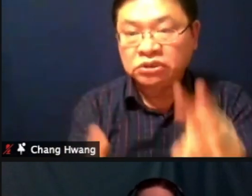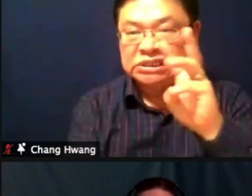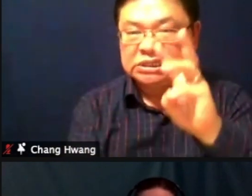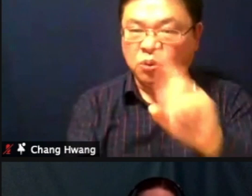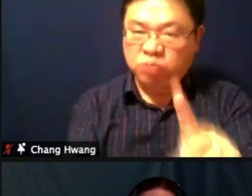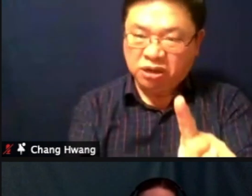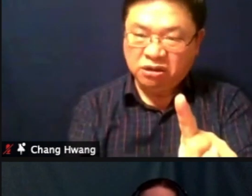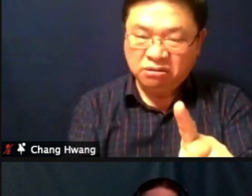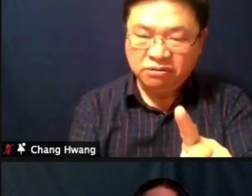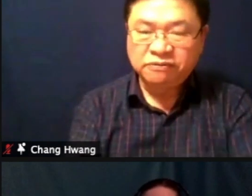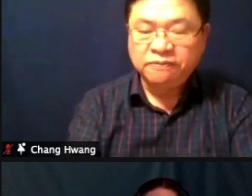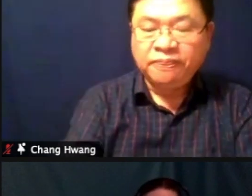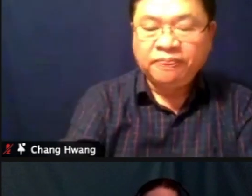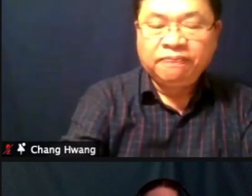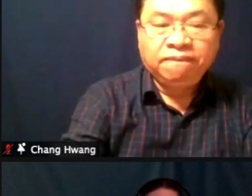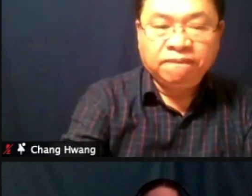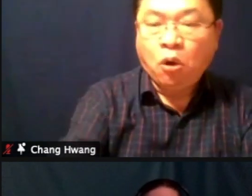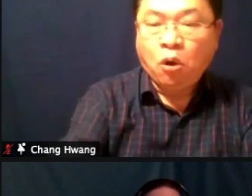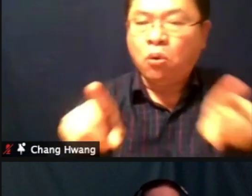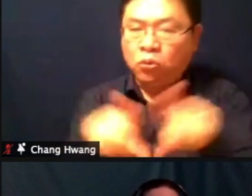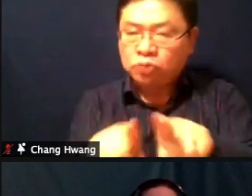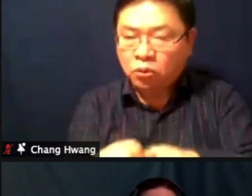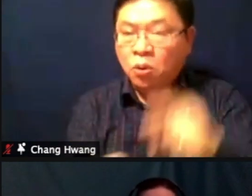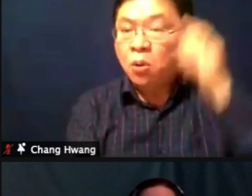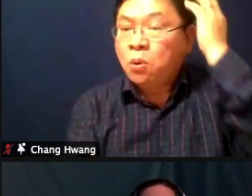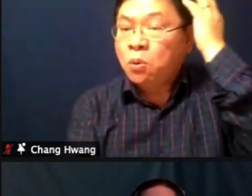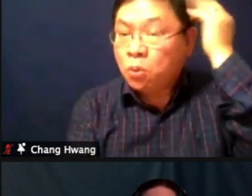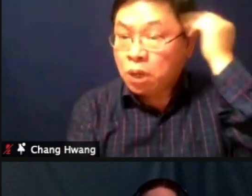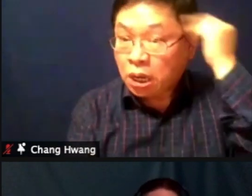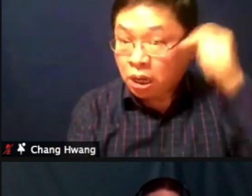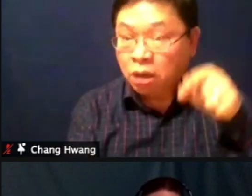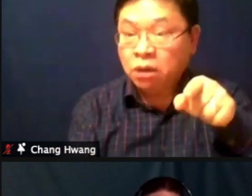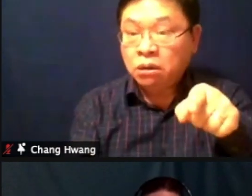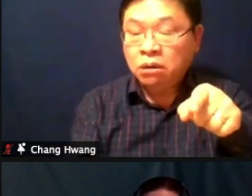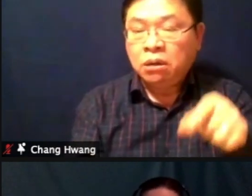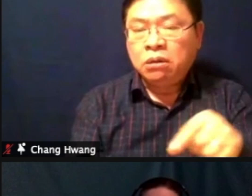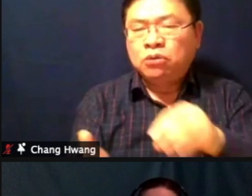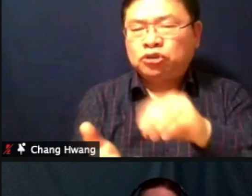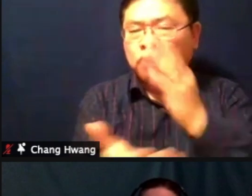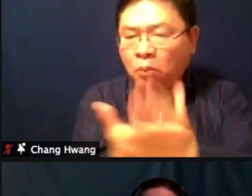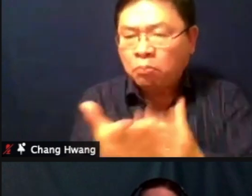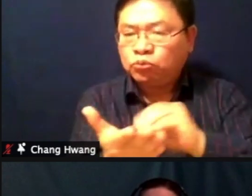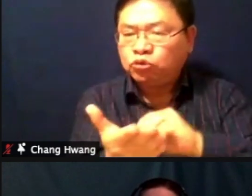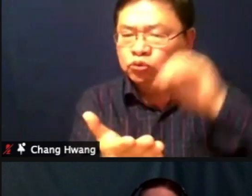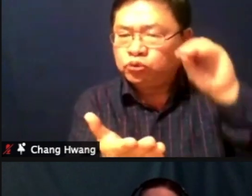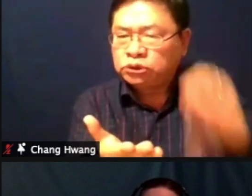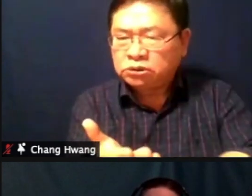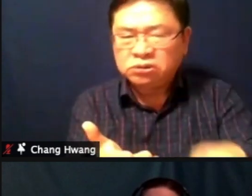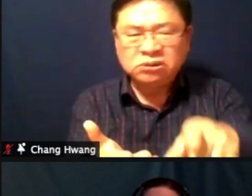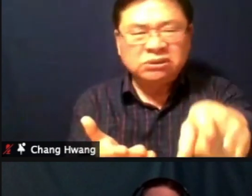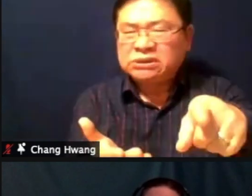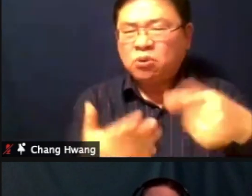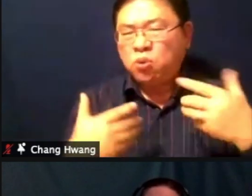So you'll notice the numbers there, that there were 61 deaf students who were of Japanese descent.